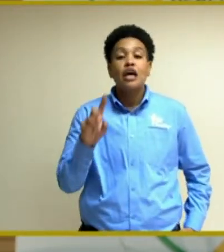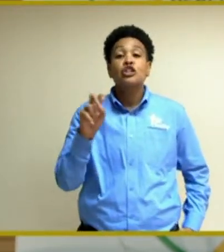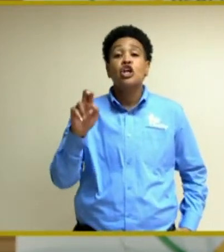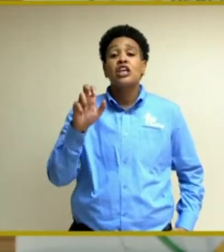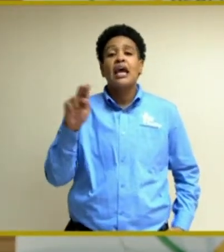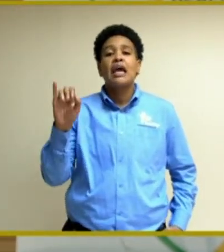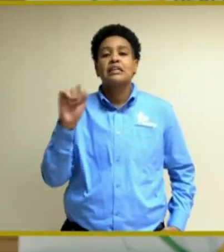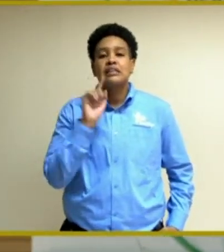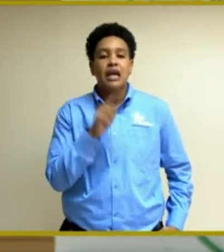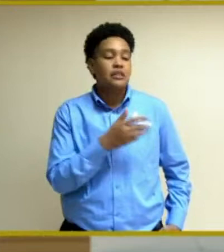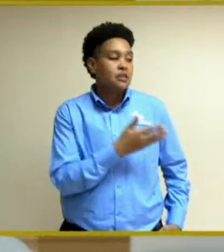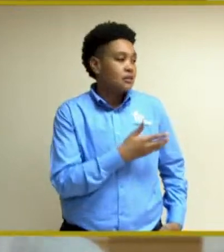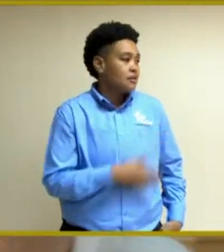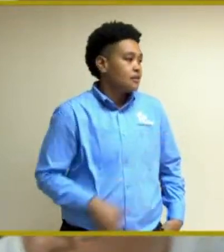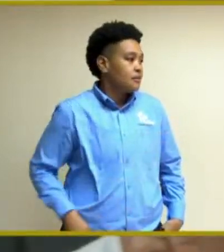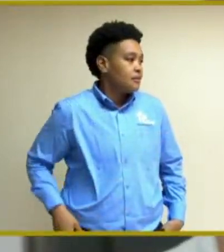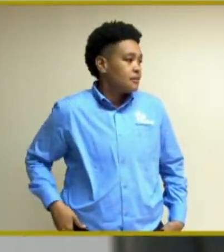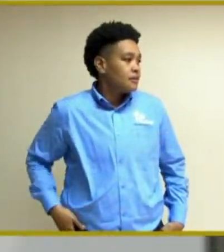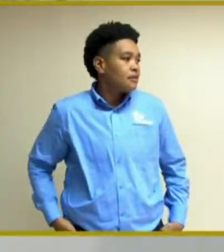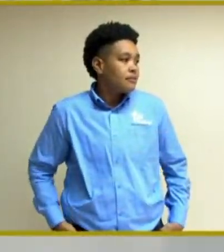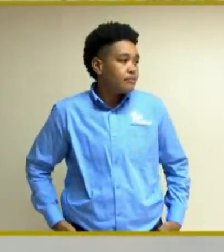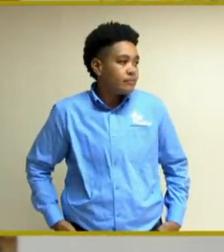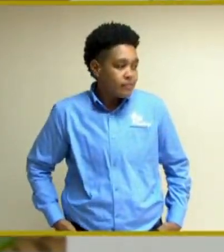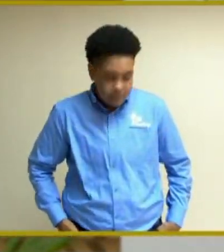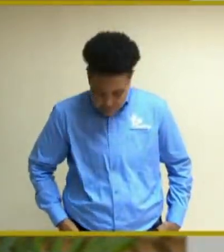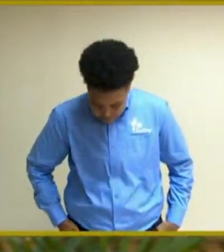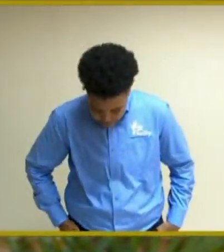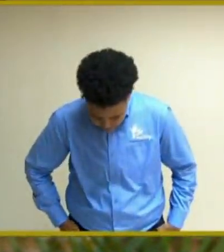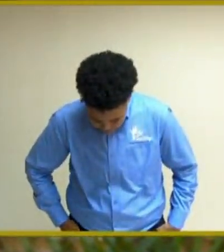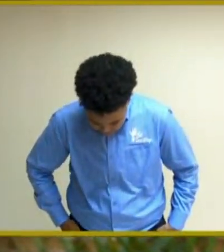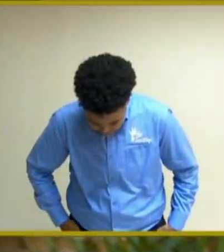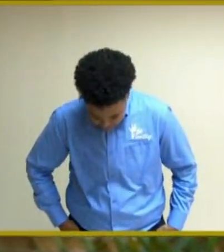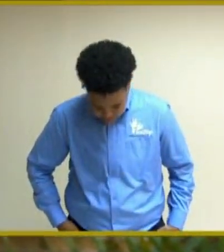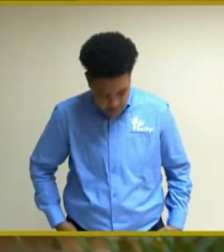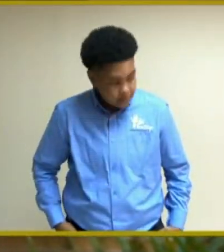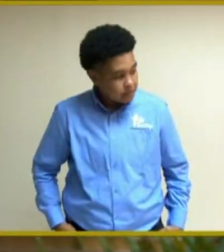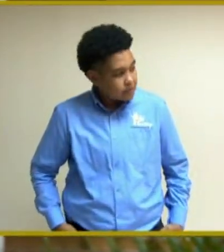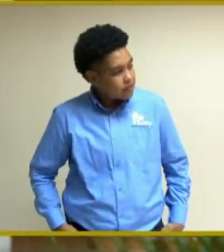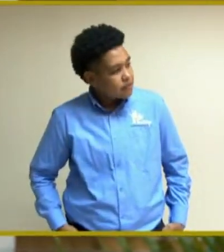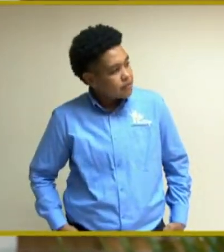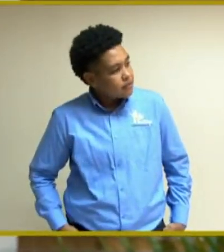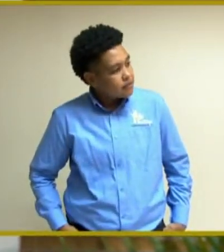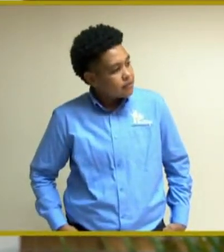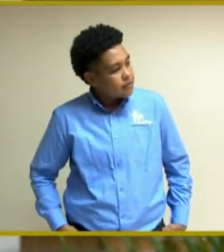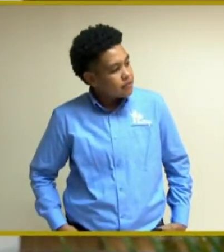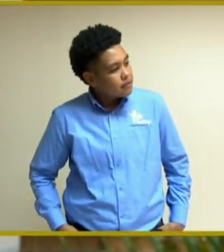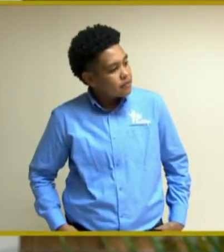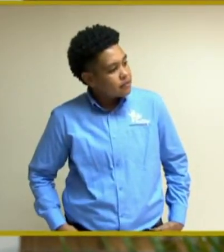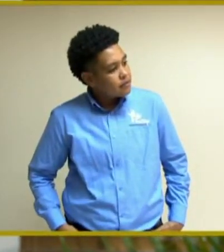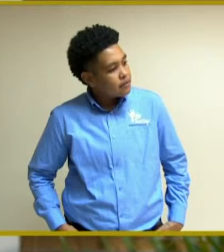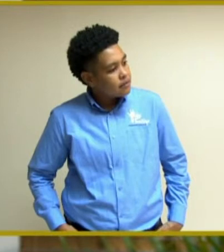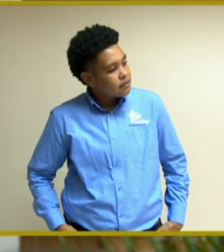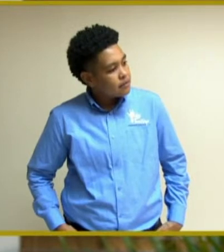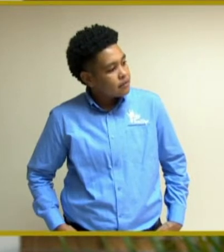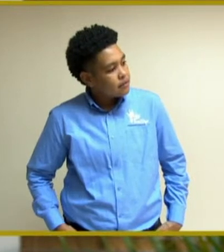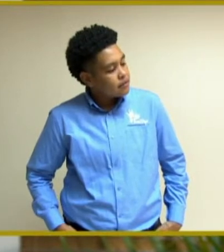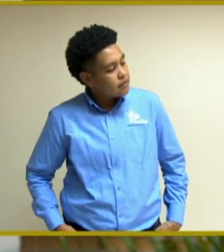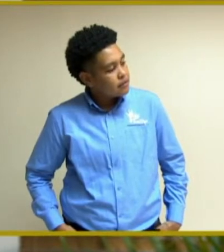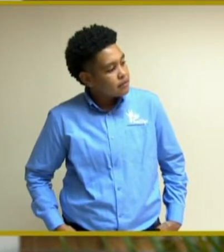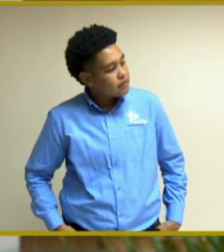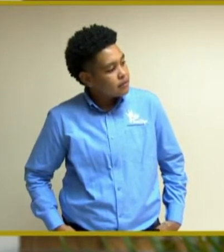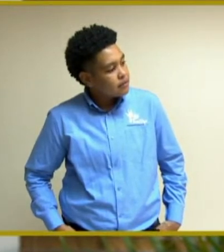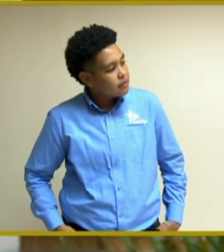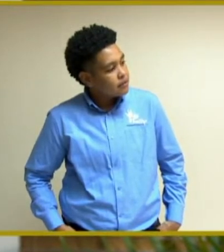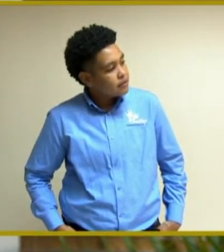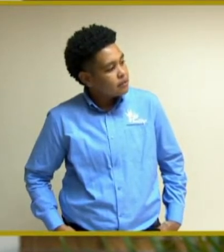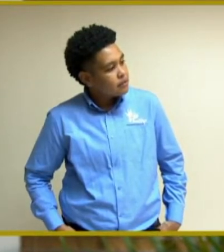So to answer that question. Thank you very much. The contraindications are